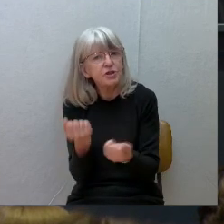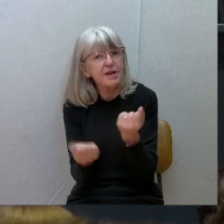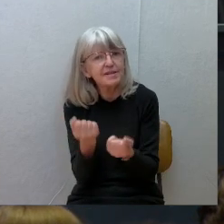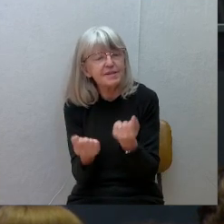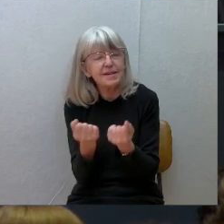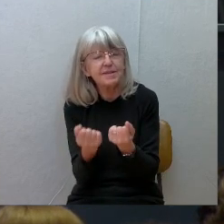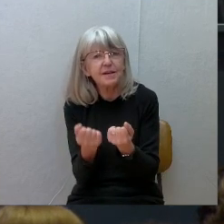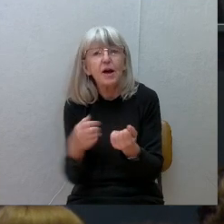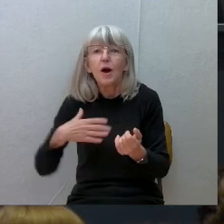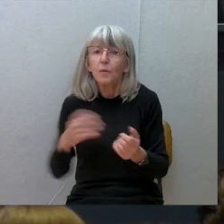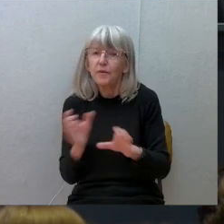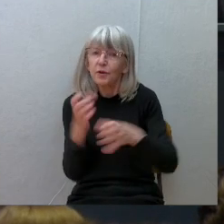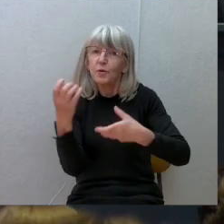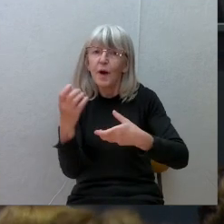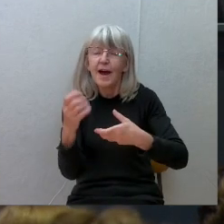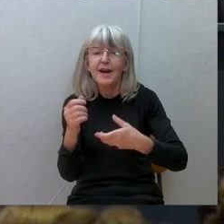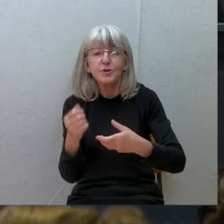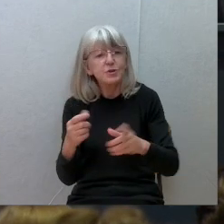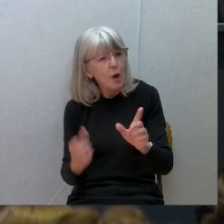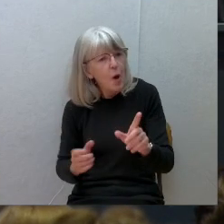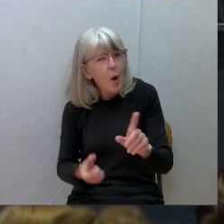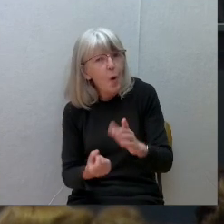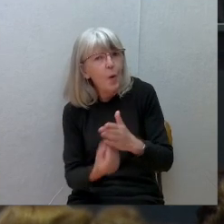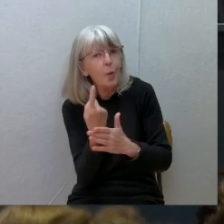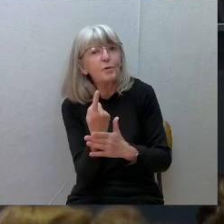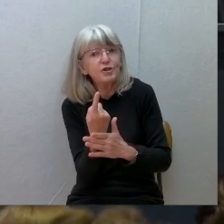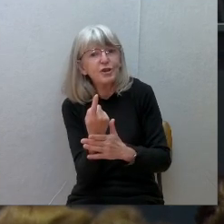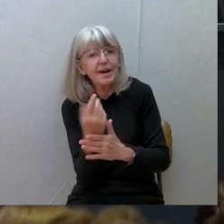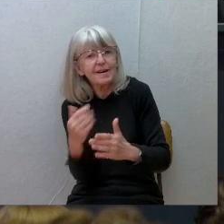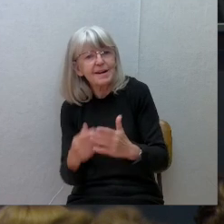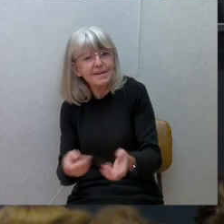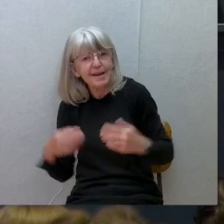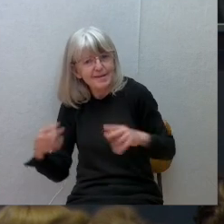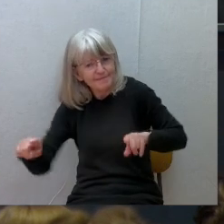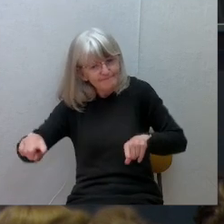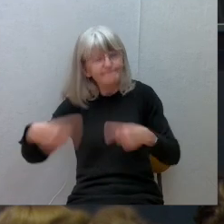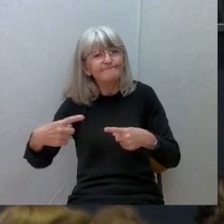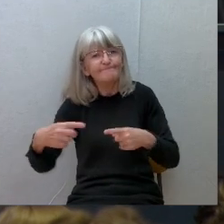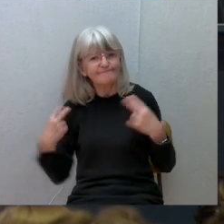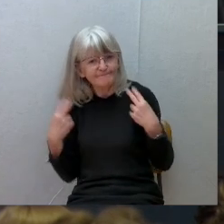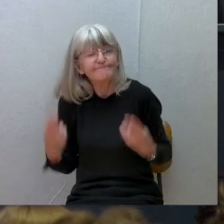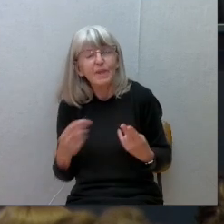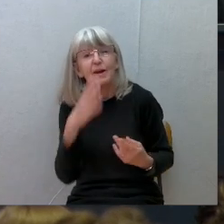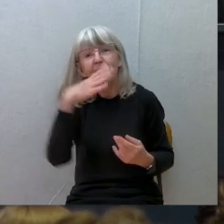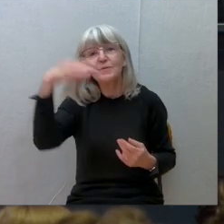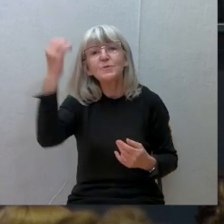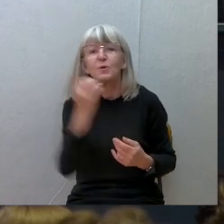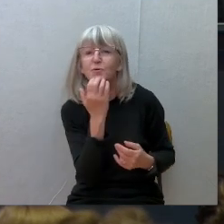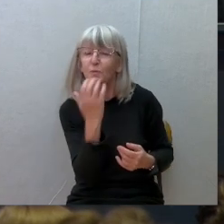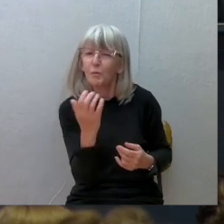new opportunity with a bold and daring spirit, and may they find great happiness in all that they